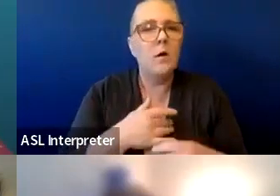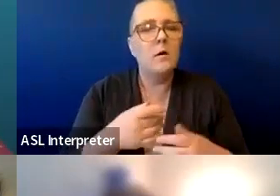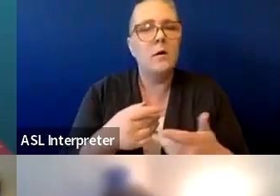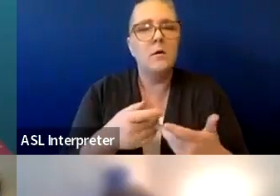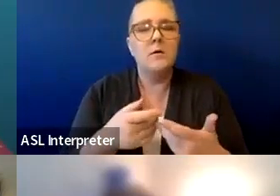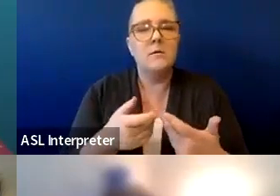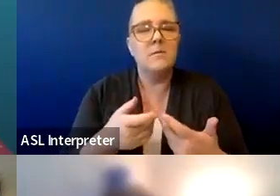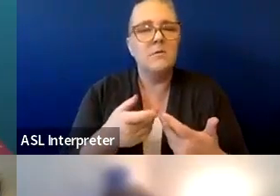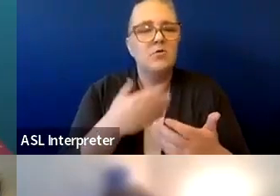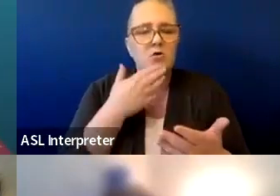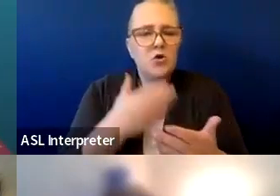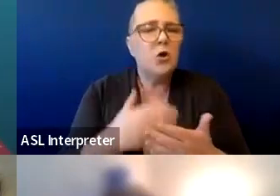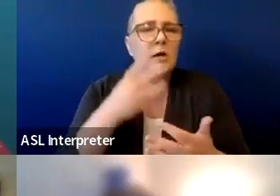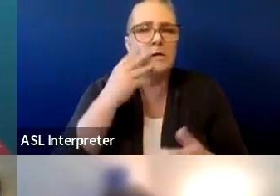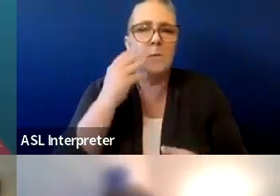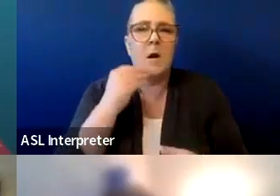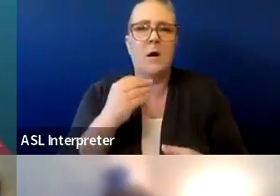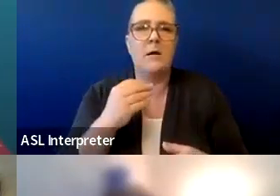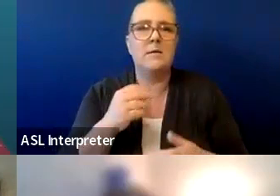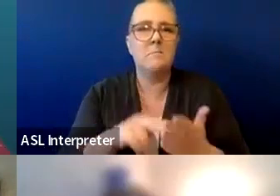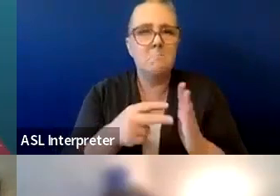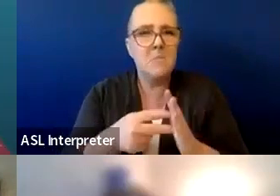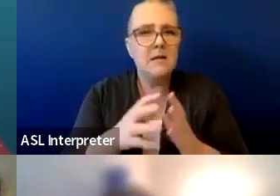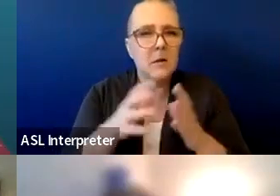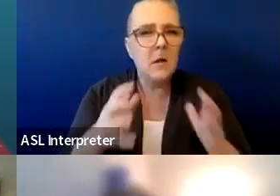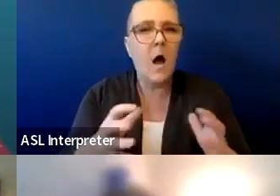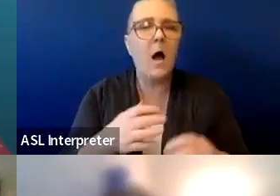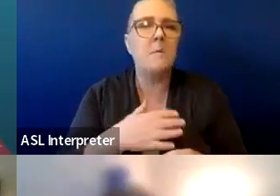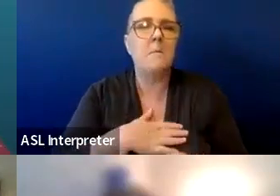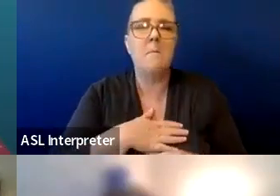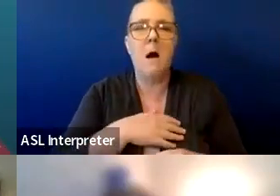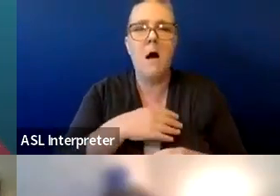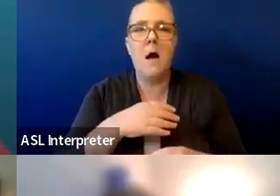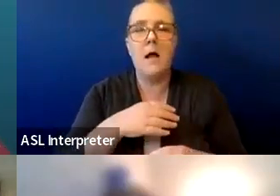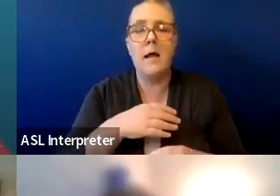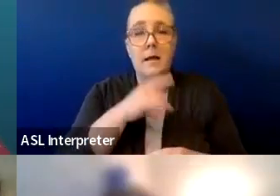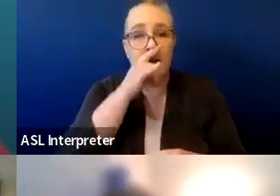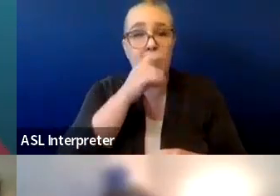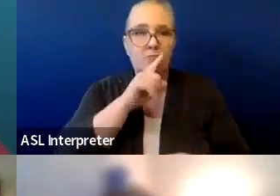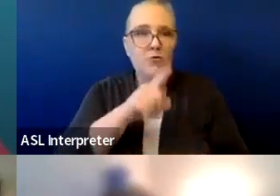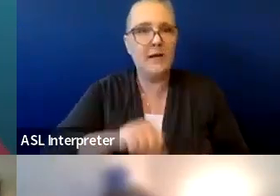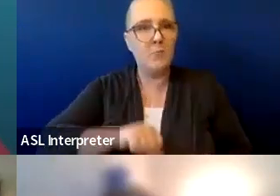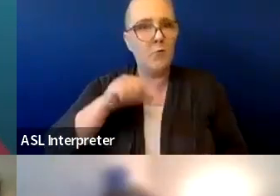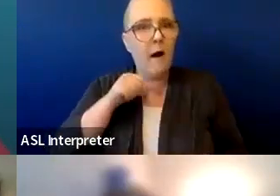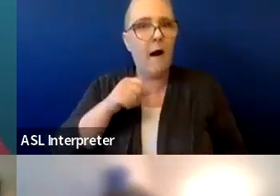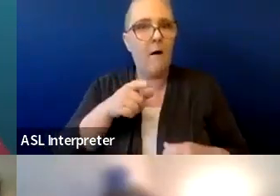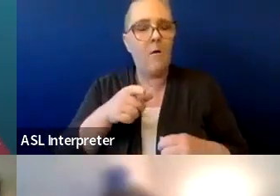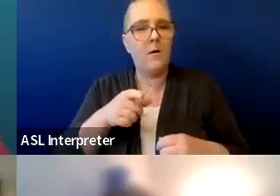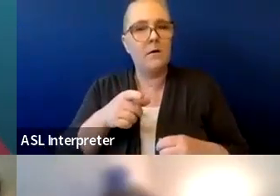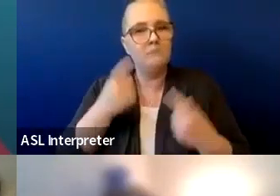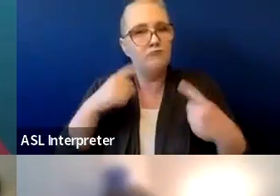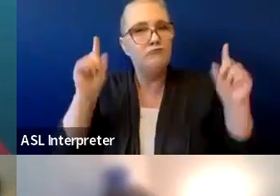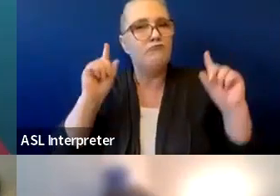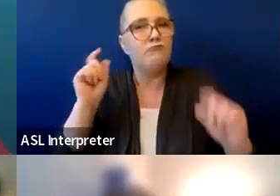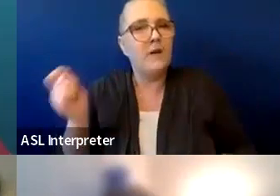experience for our child and our family. My child is proud of their tennis achievements." And